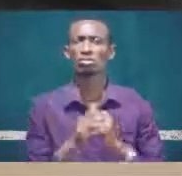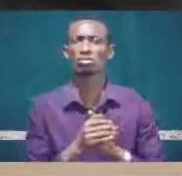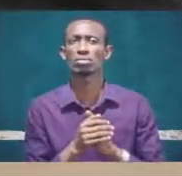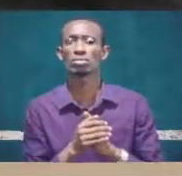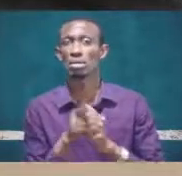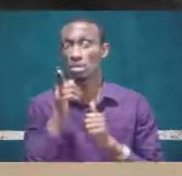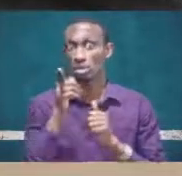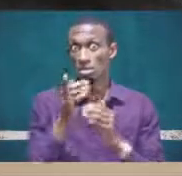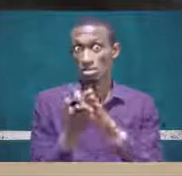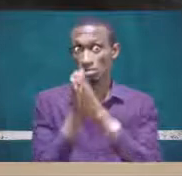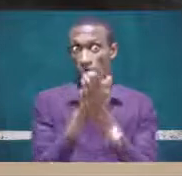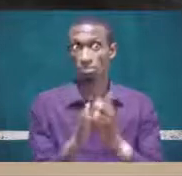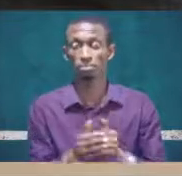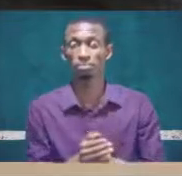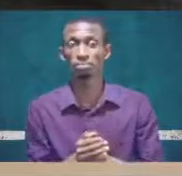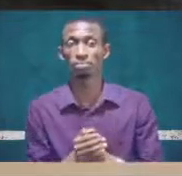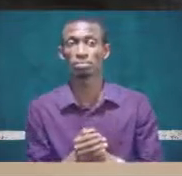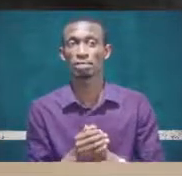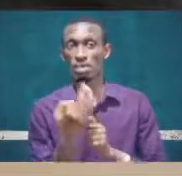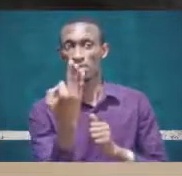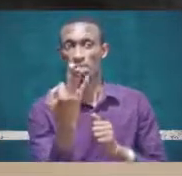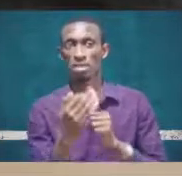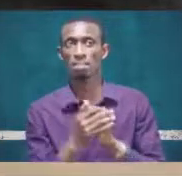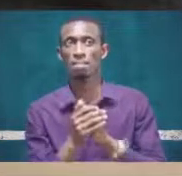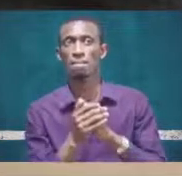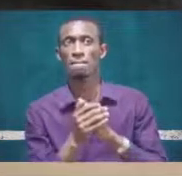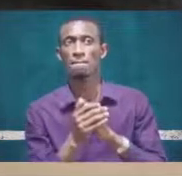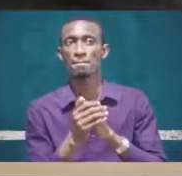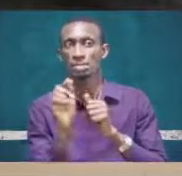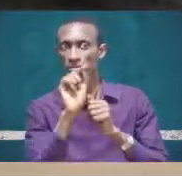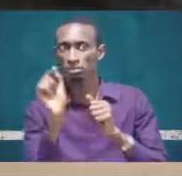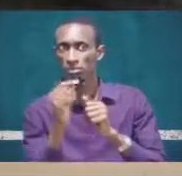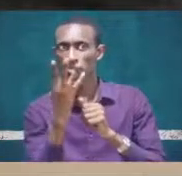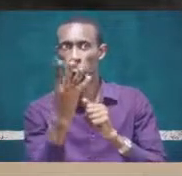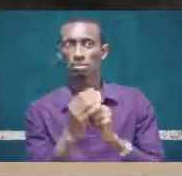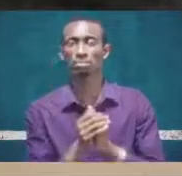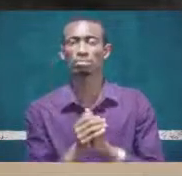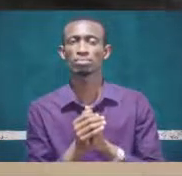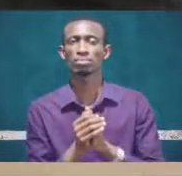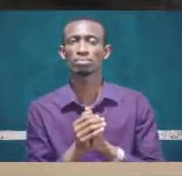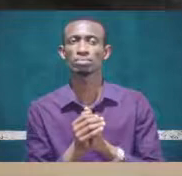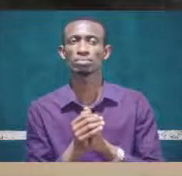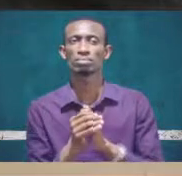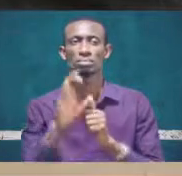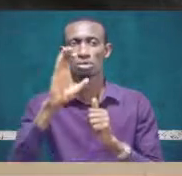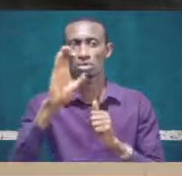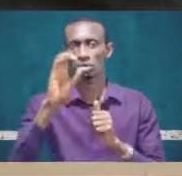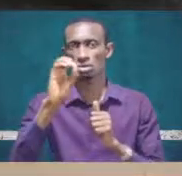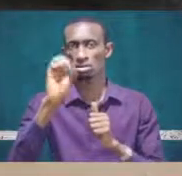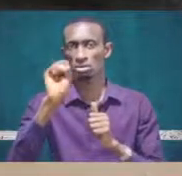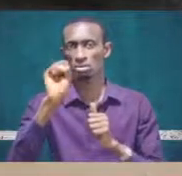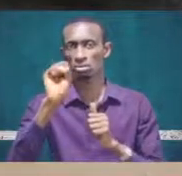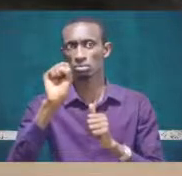So this will be 3 divided by 4 cosine